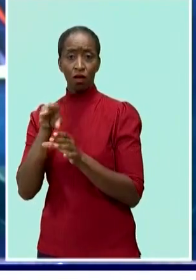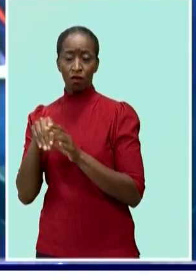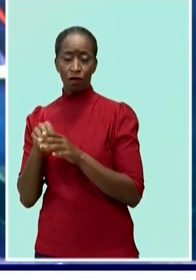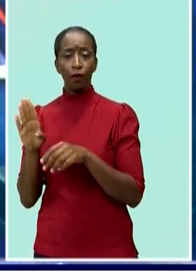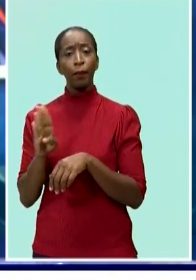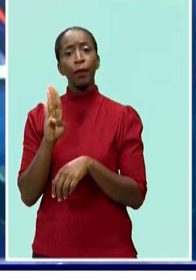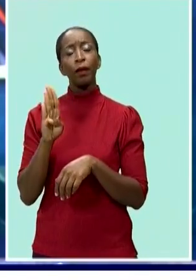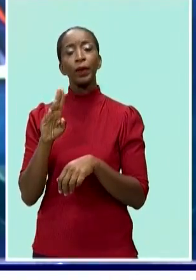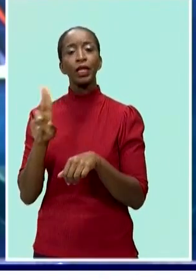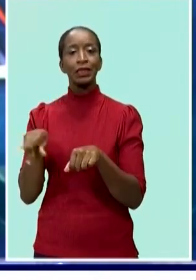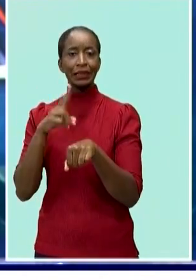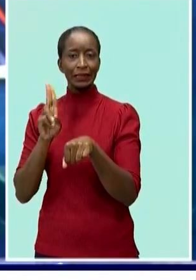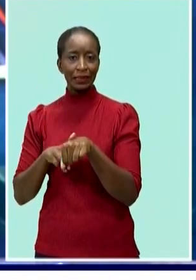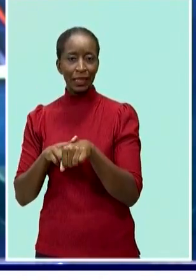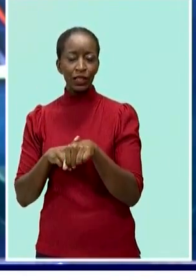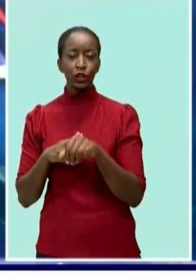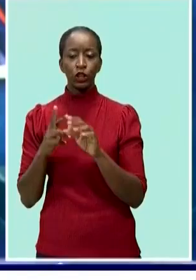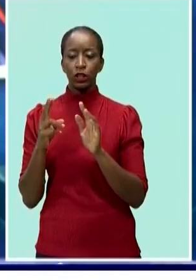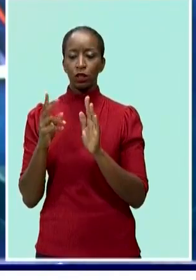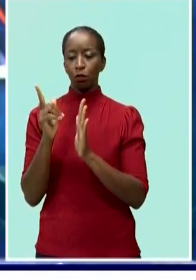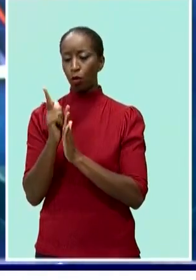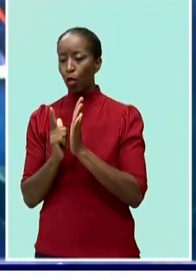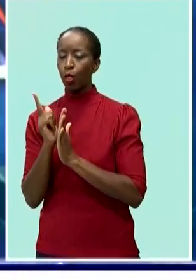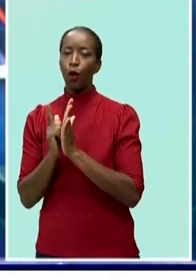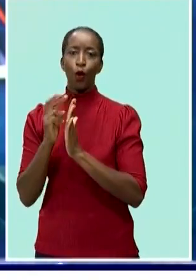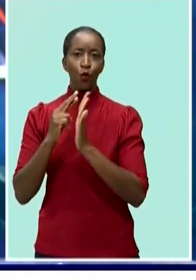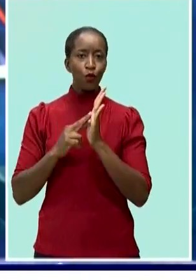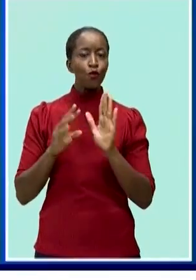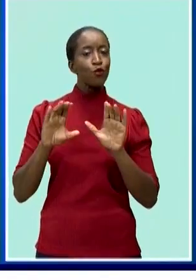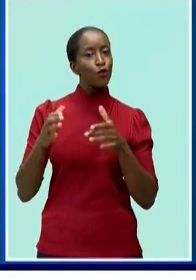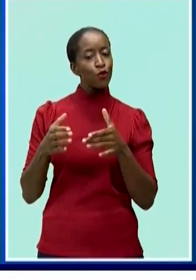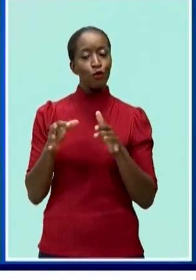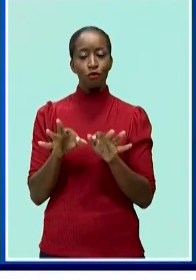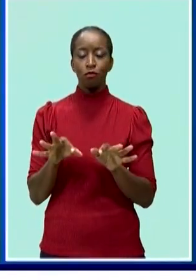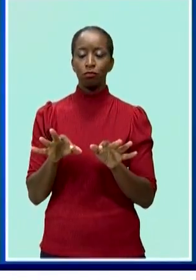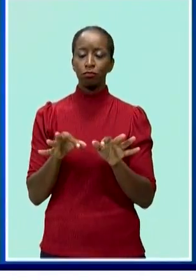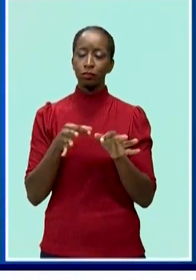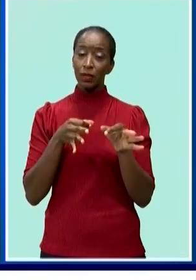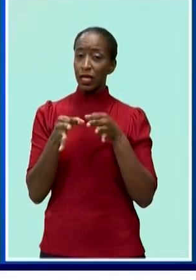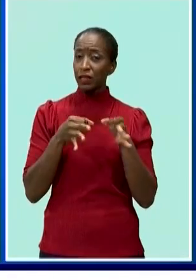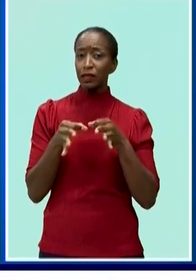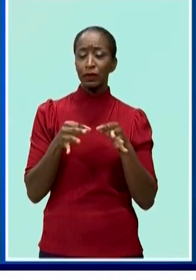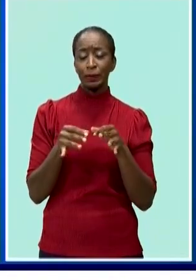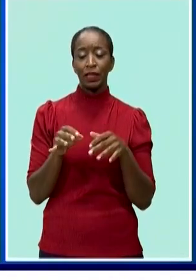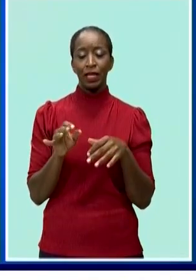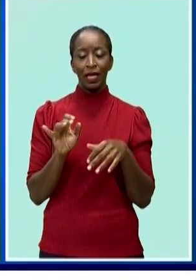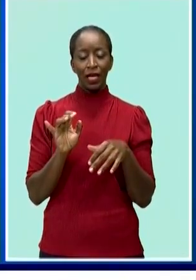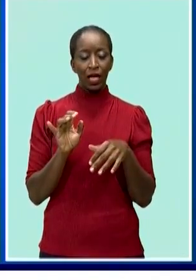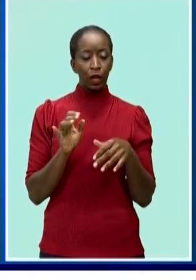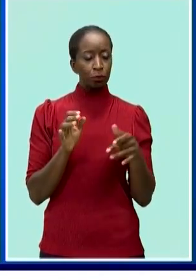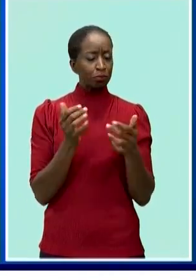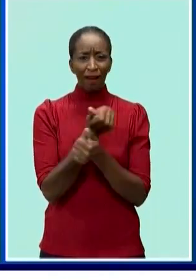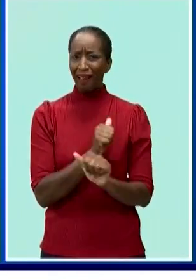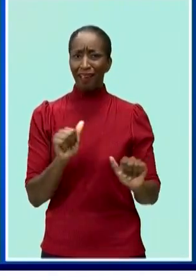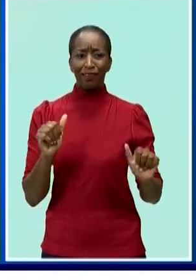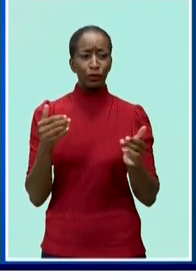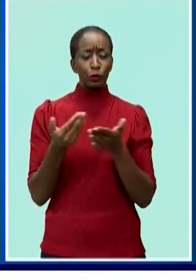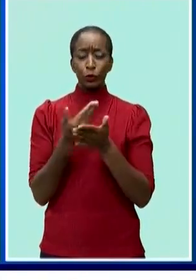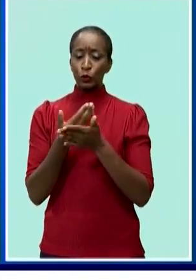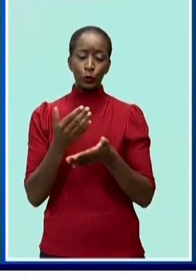that the quality of the replacement is key. As a country, we have, I guess, initiated, but we need